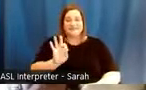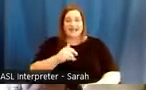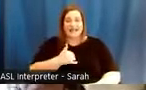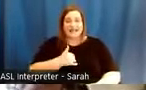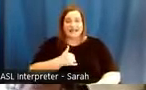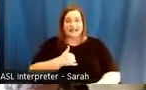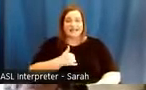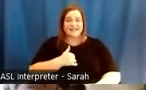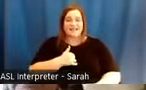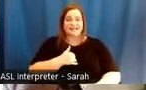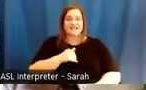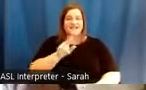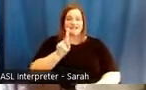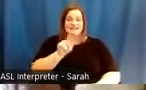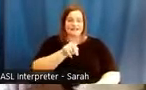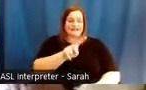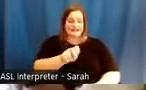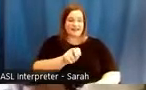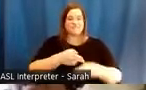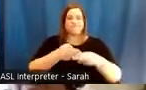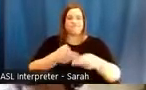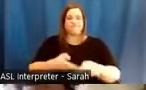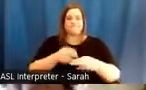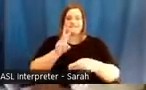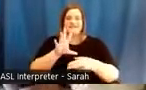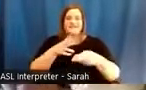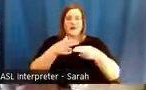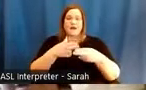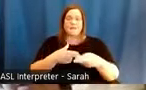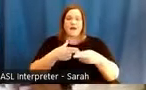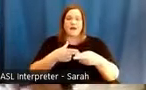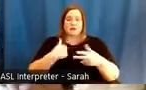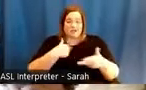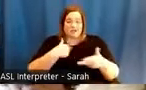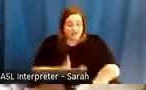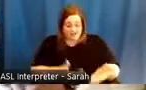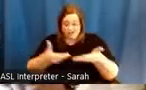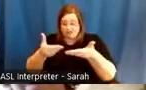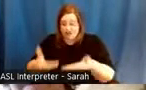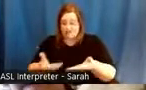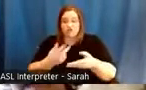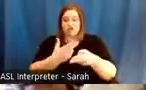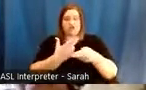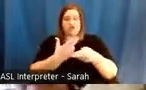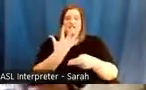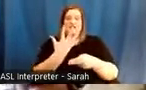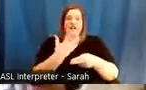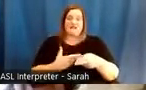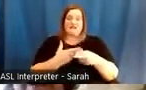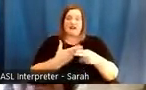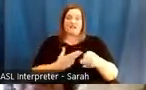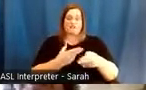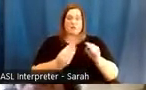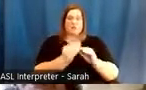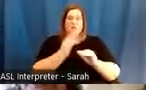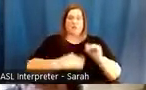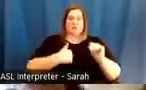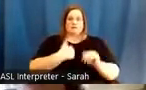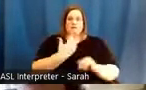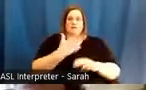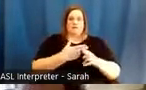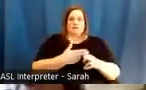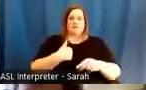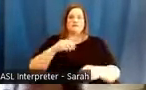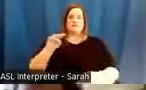You can look at her. She's 65 pounds. She outweighs me by 5. I pick her up. Medicaid and Medicare just denied